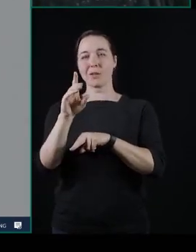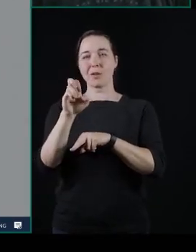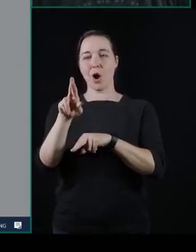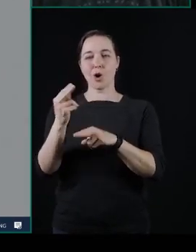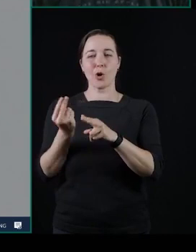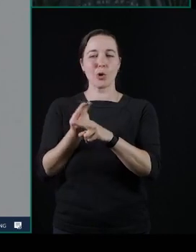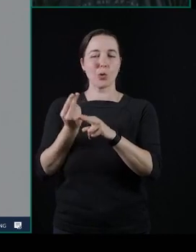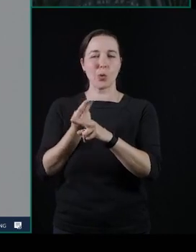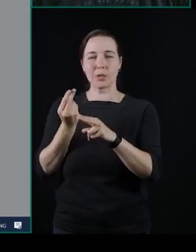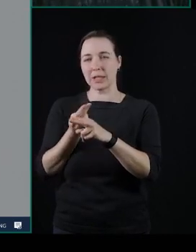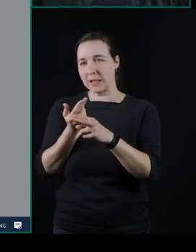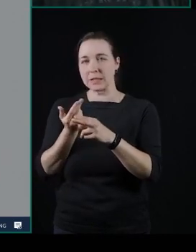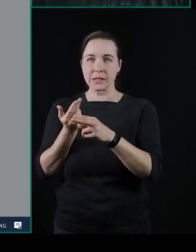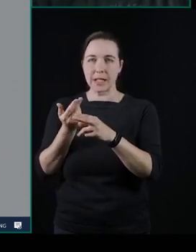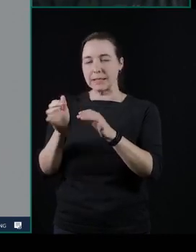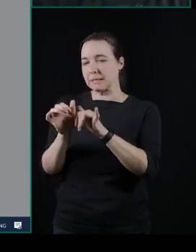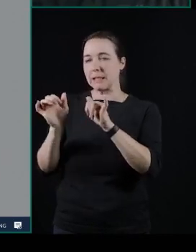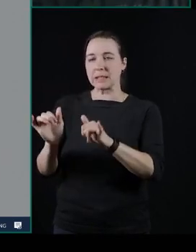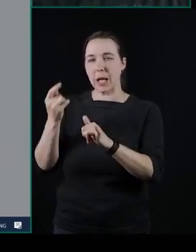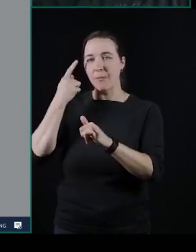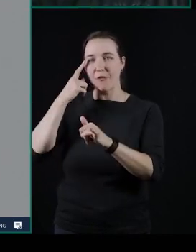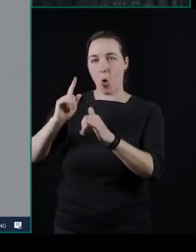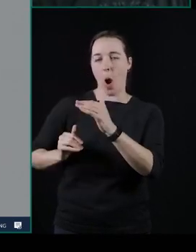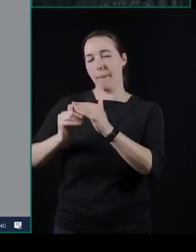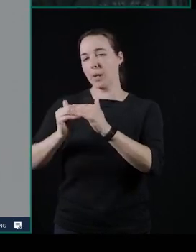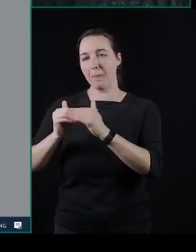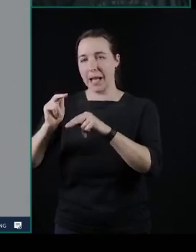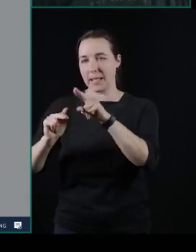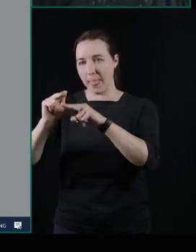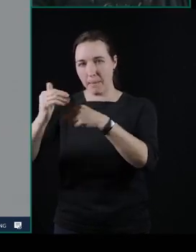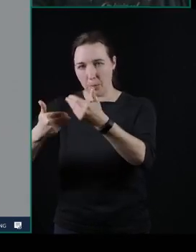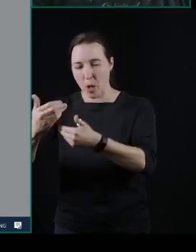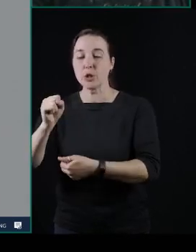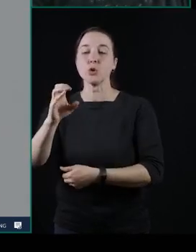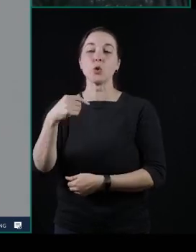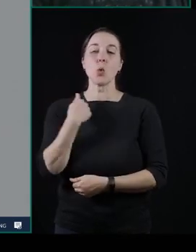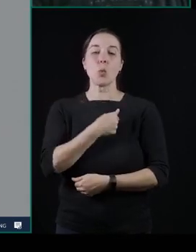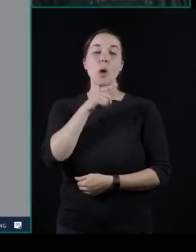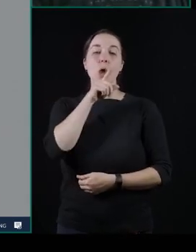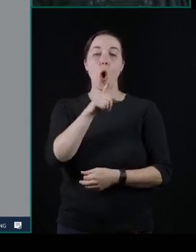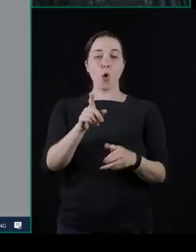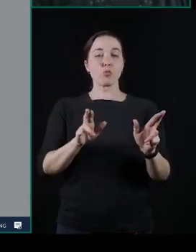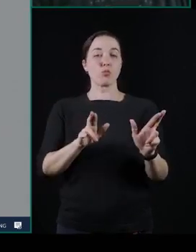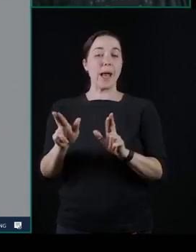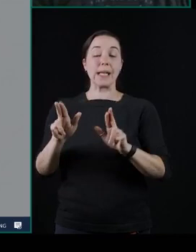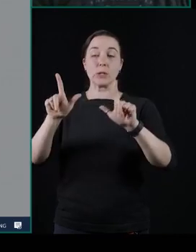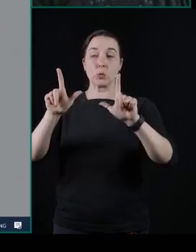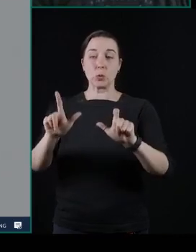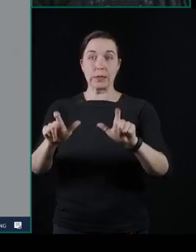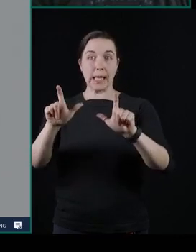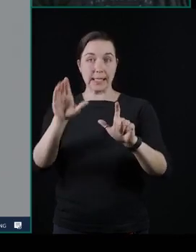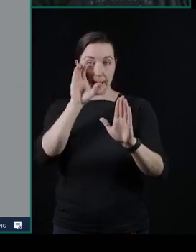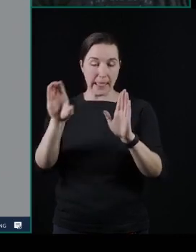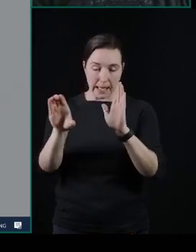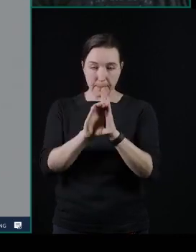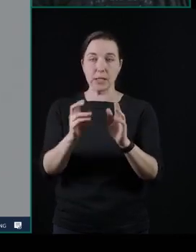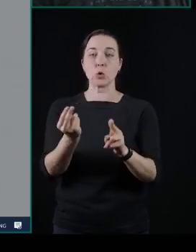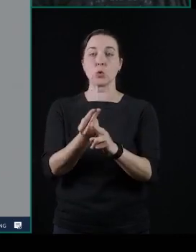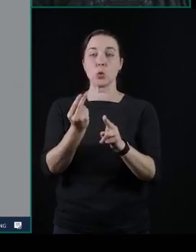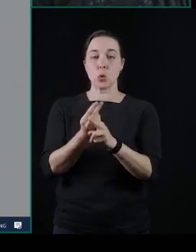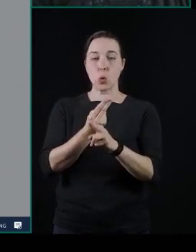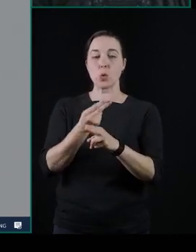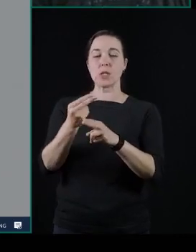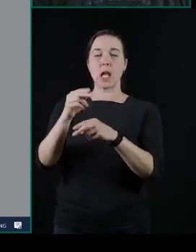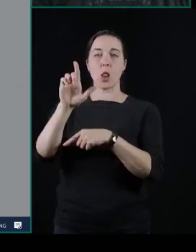Docker uses a lot of caching to optimize the build process. So we are ready to test the image